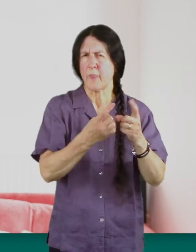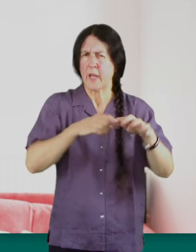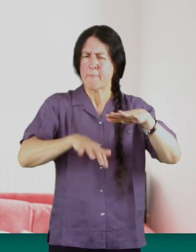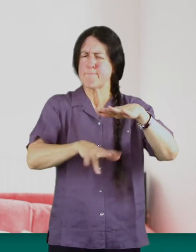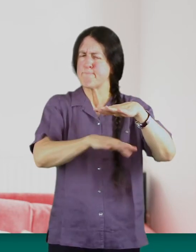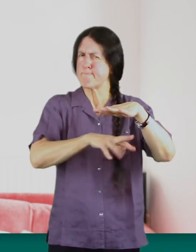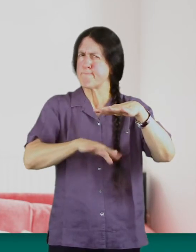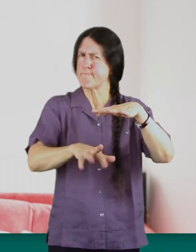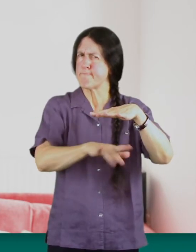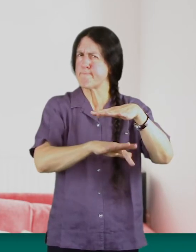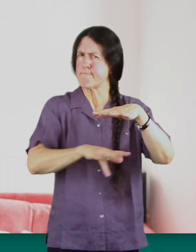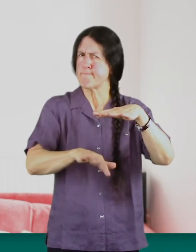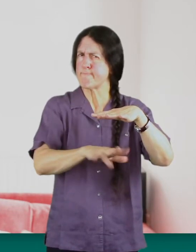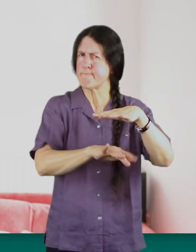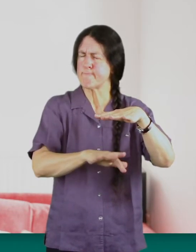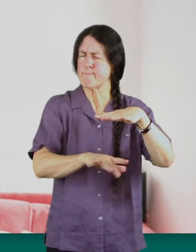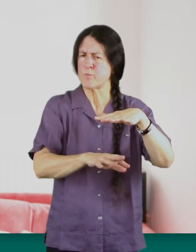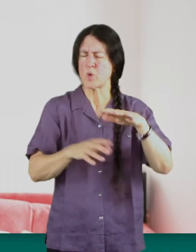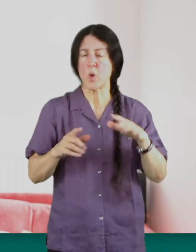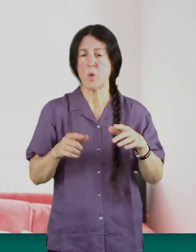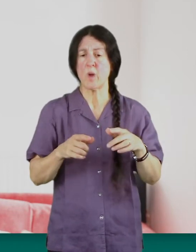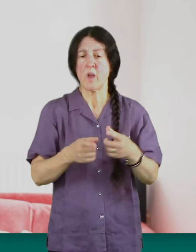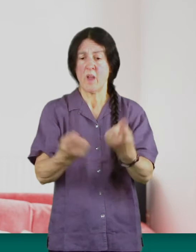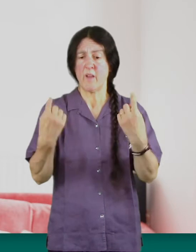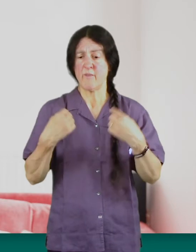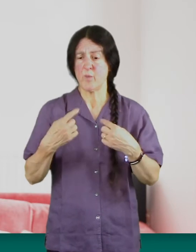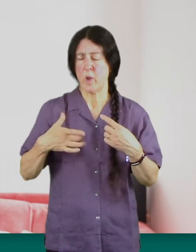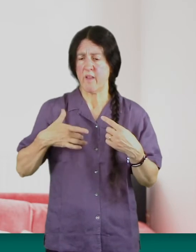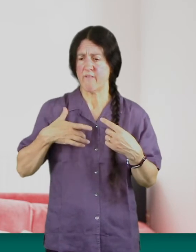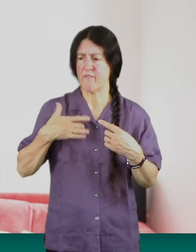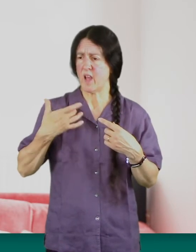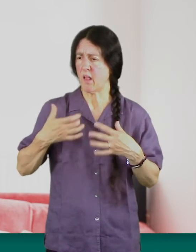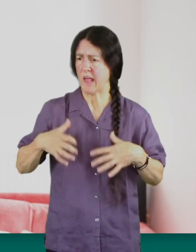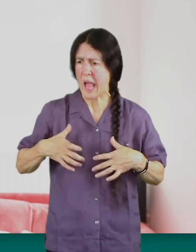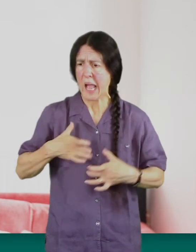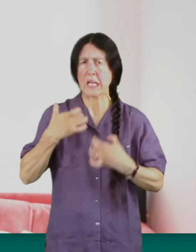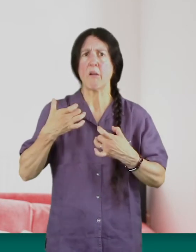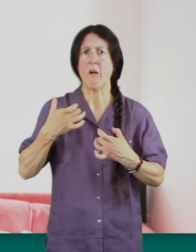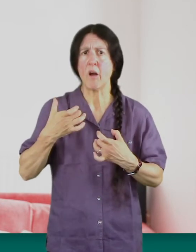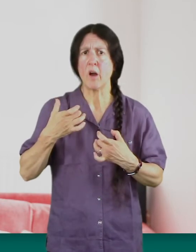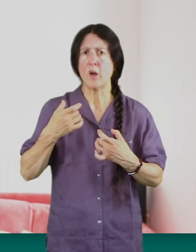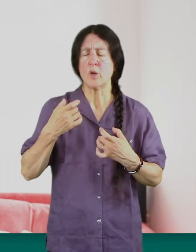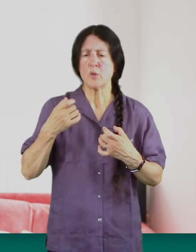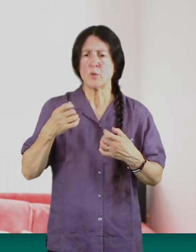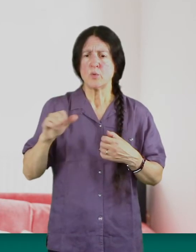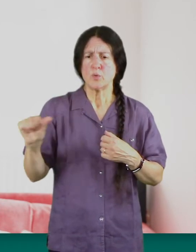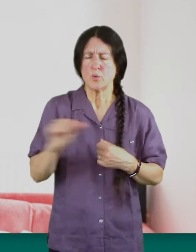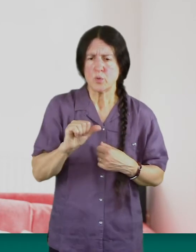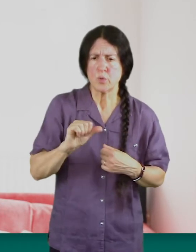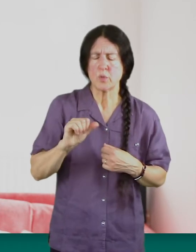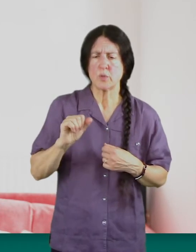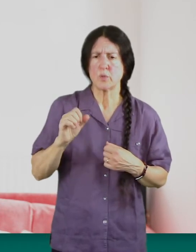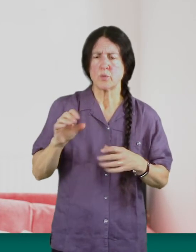we do well to listen to it to help us to understand where to go next. And I think that the sign